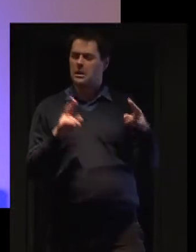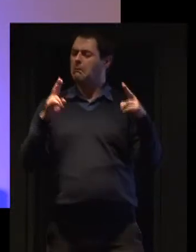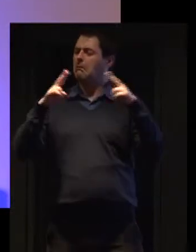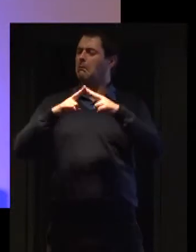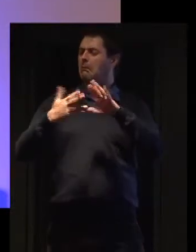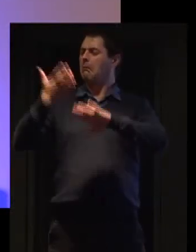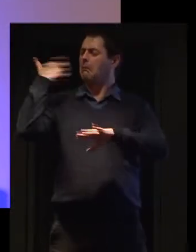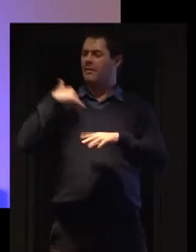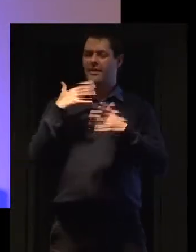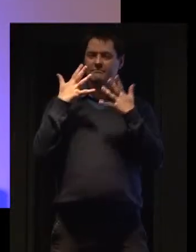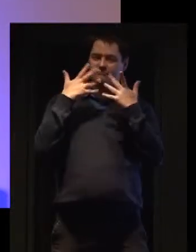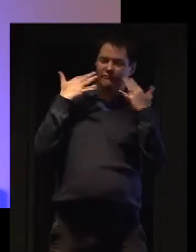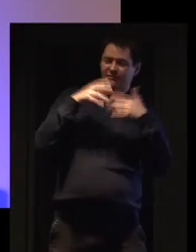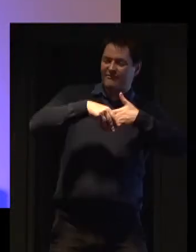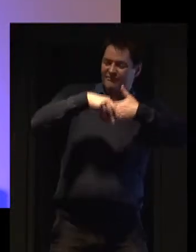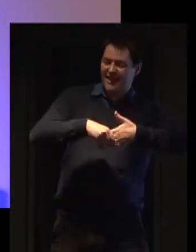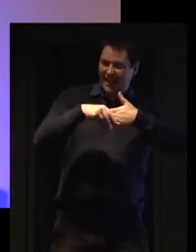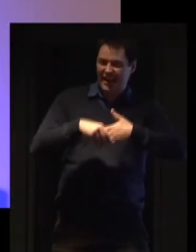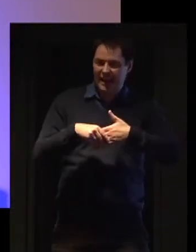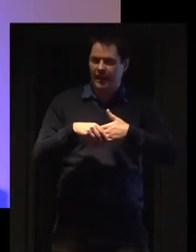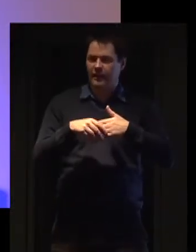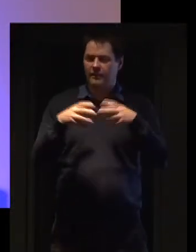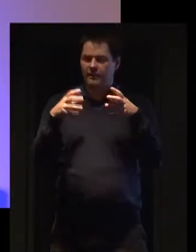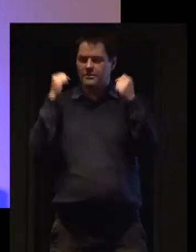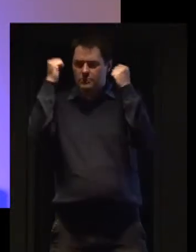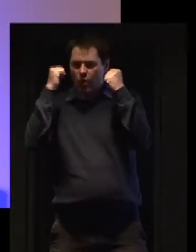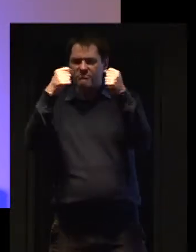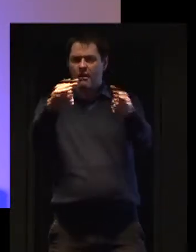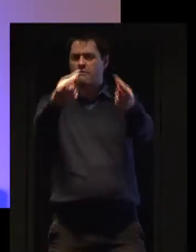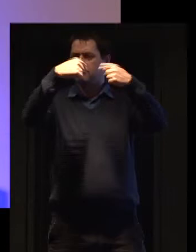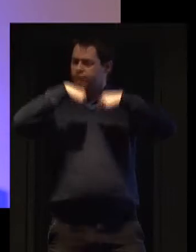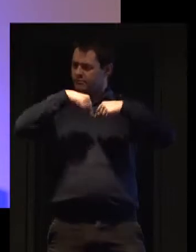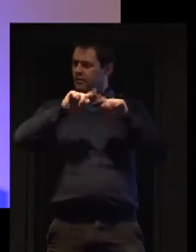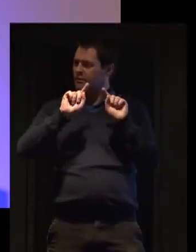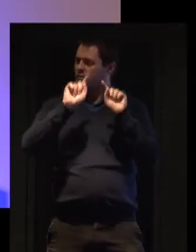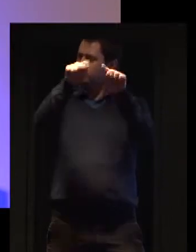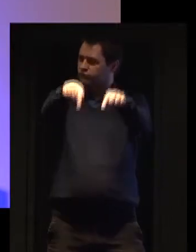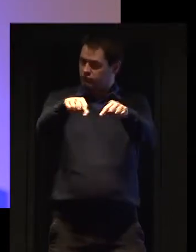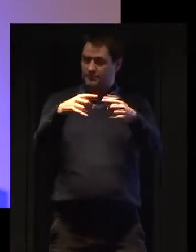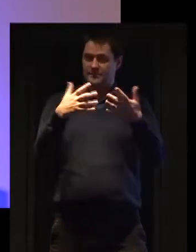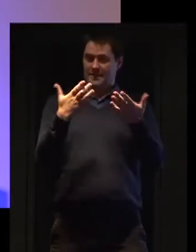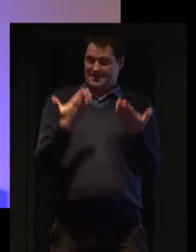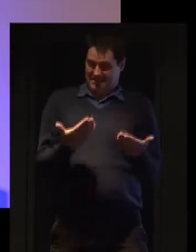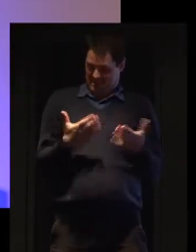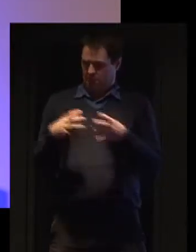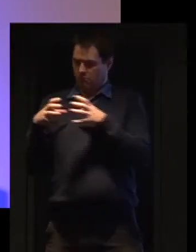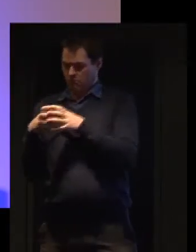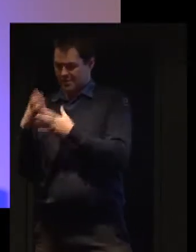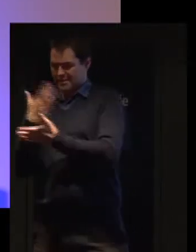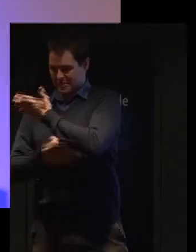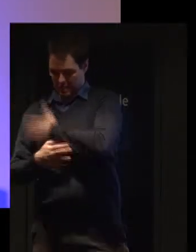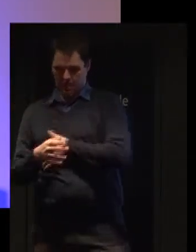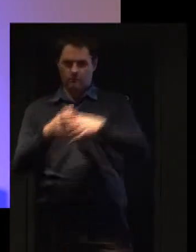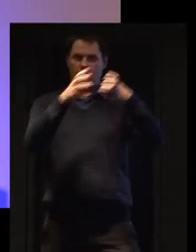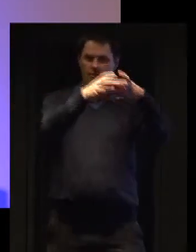it was through a friendly, and their supporters visited each club. And now the DSAs, Rolleyside has been in place for some time, and